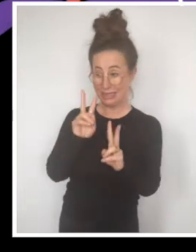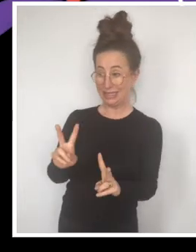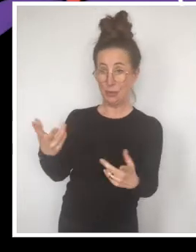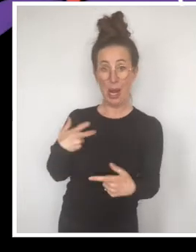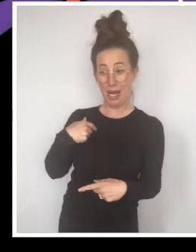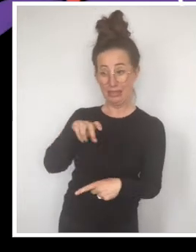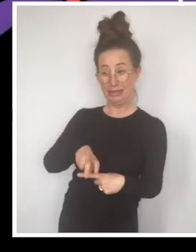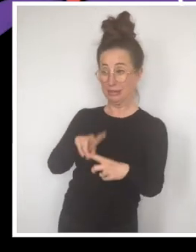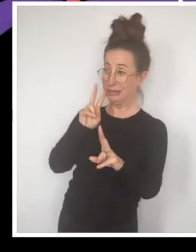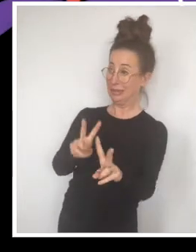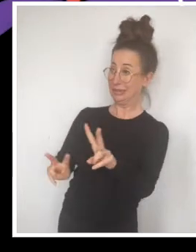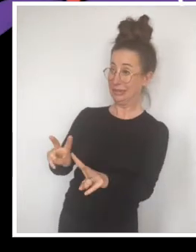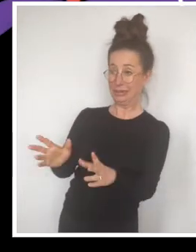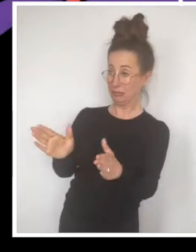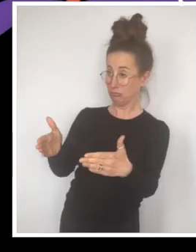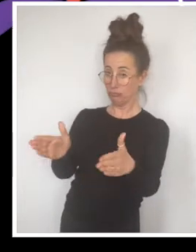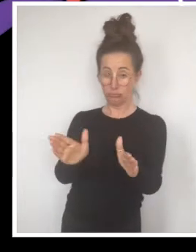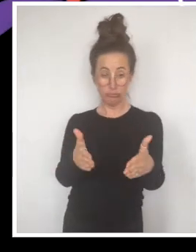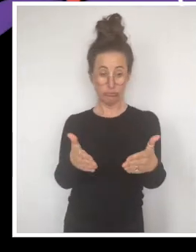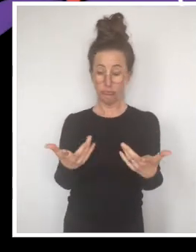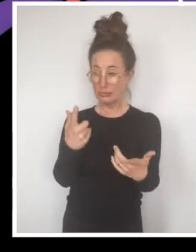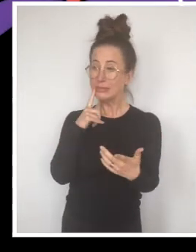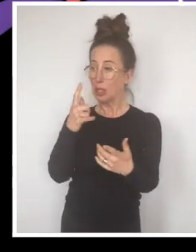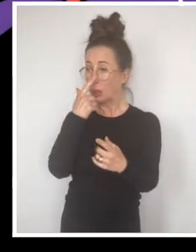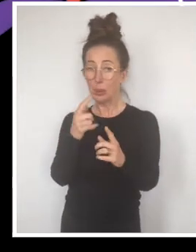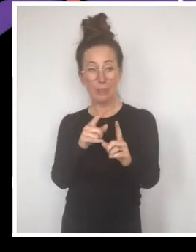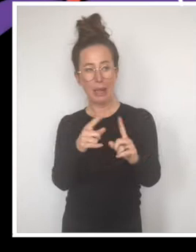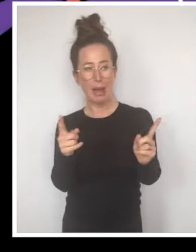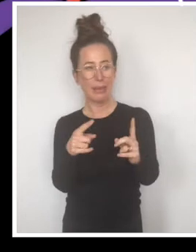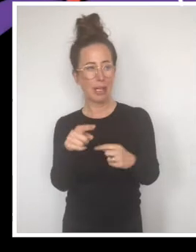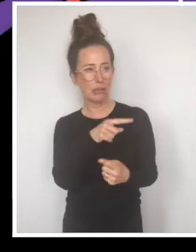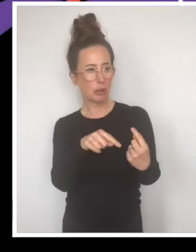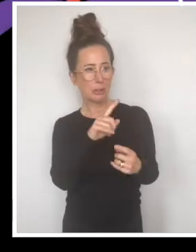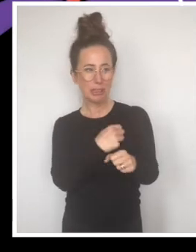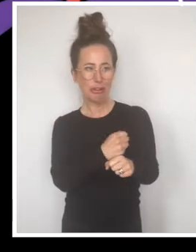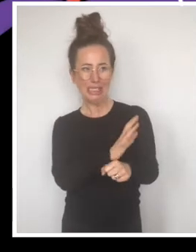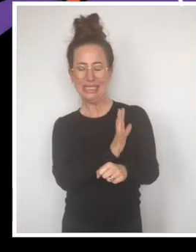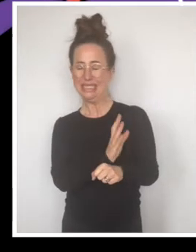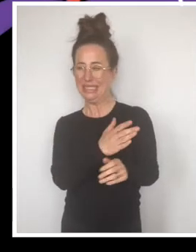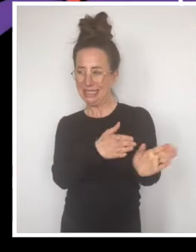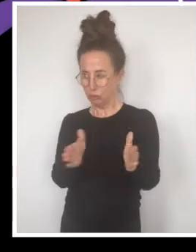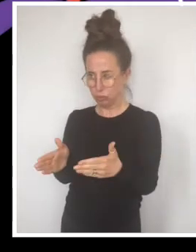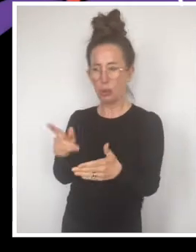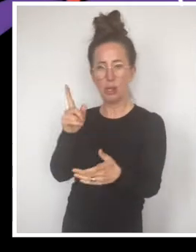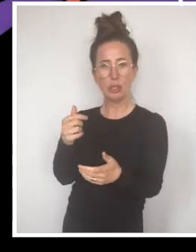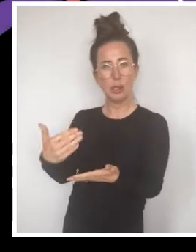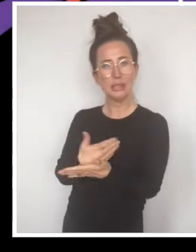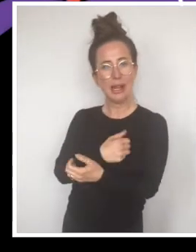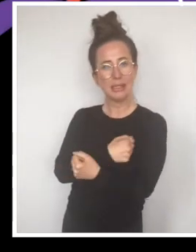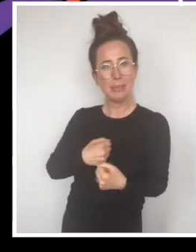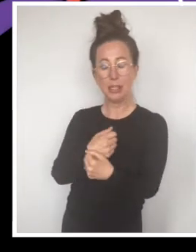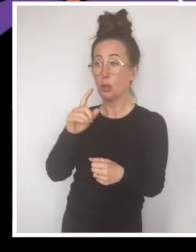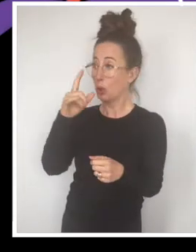to you where, you know, whether you want to look at other areas of the room that might be slightly more stressful. Maybe don't do that. You might want to be looking